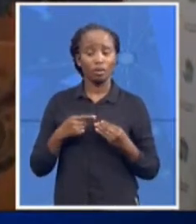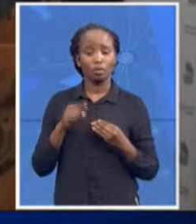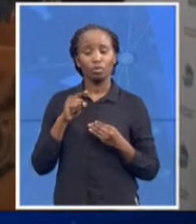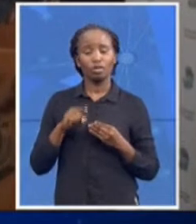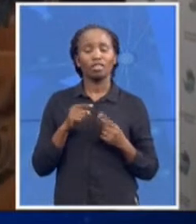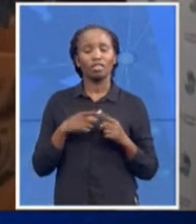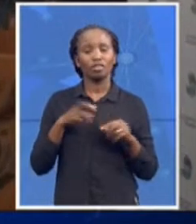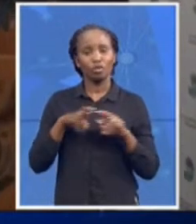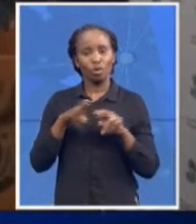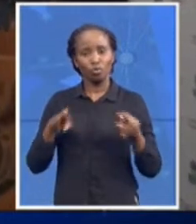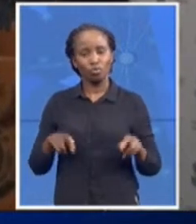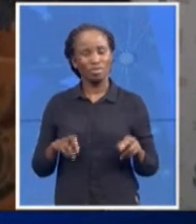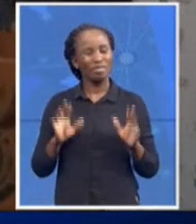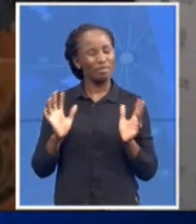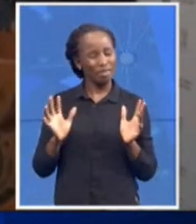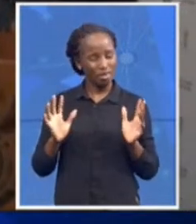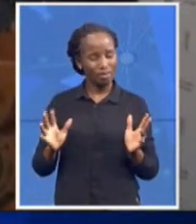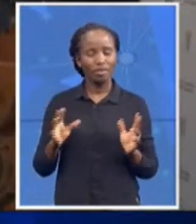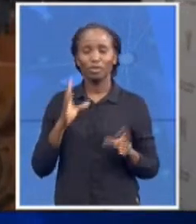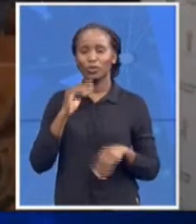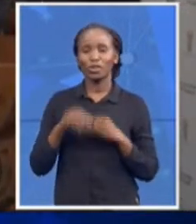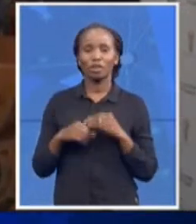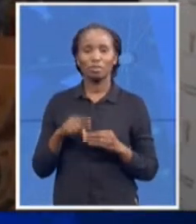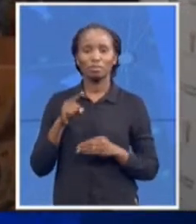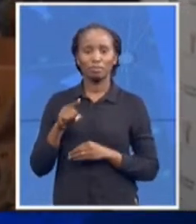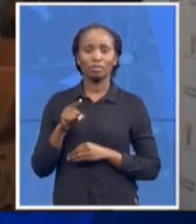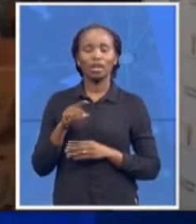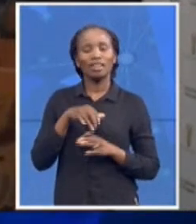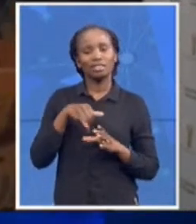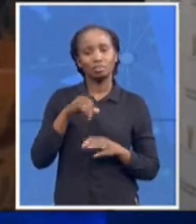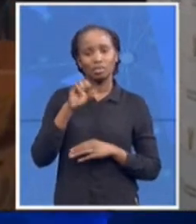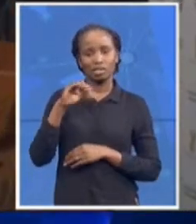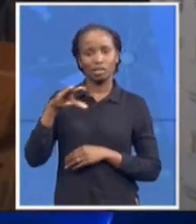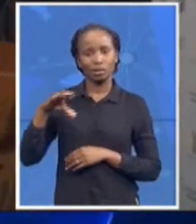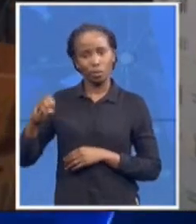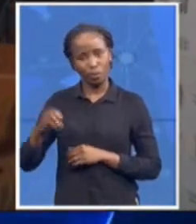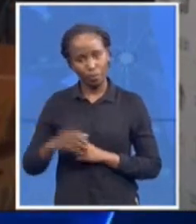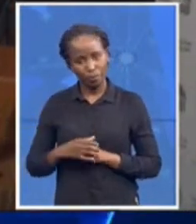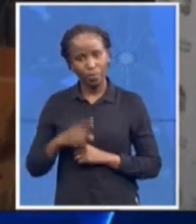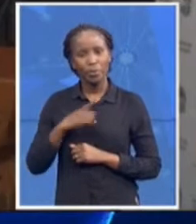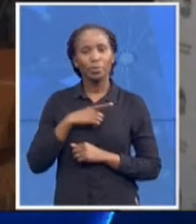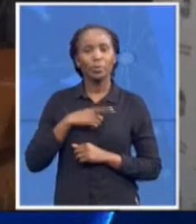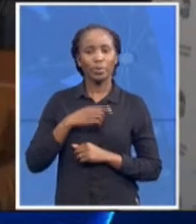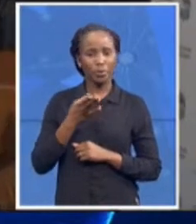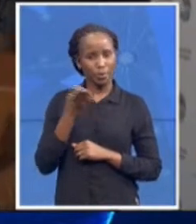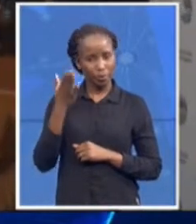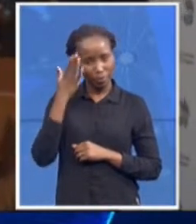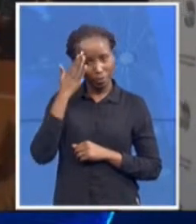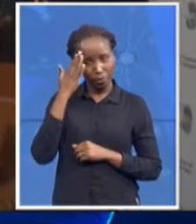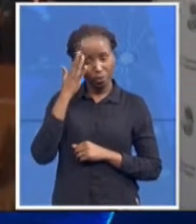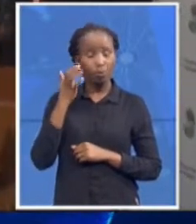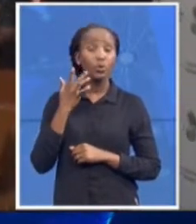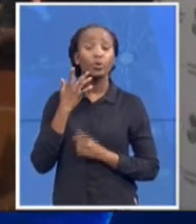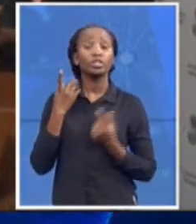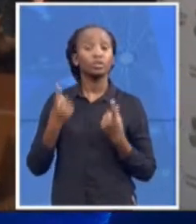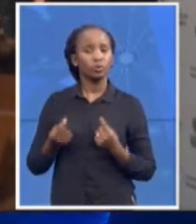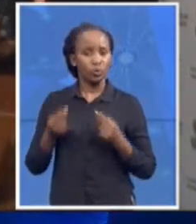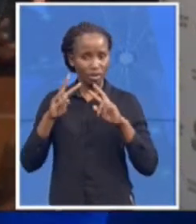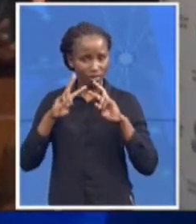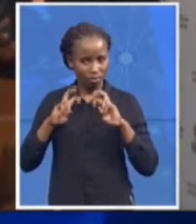CEO. We all know that when you are doing a forensic investigation, you want to deal with